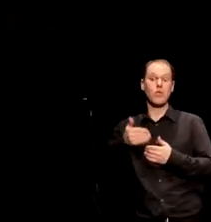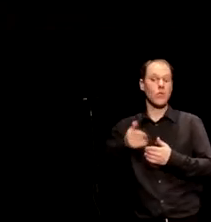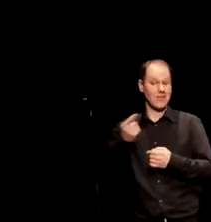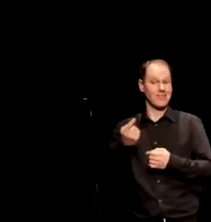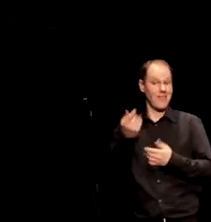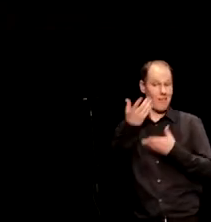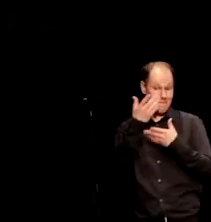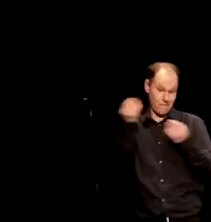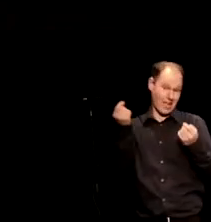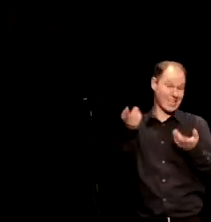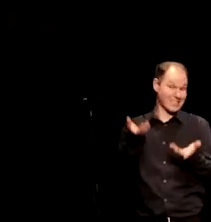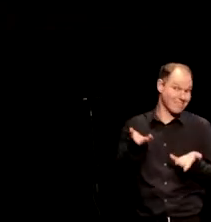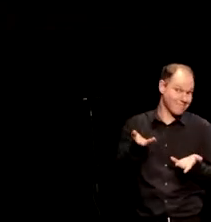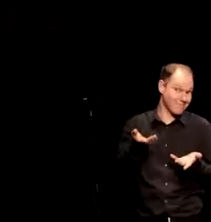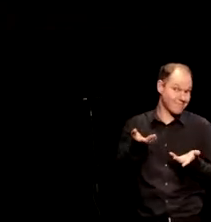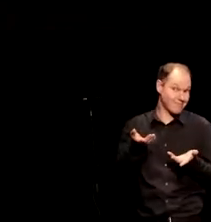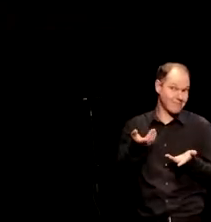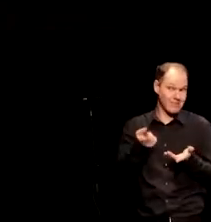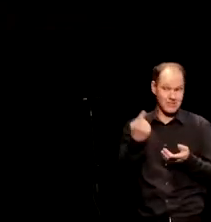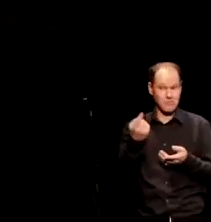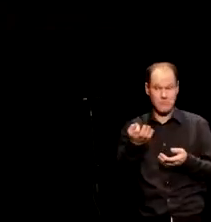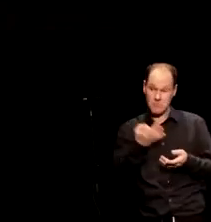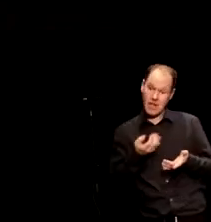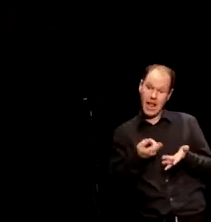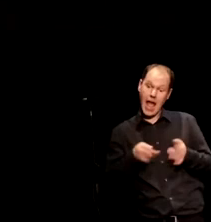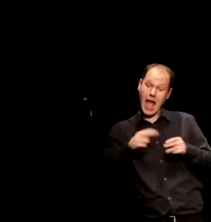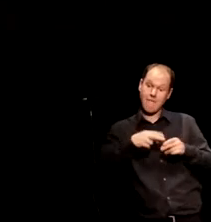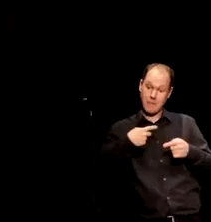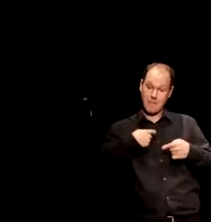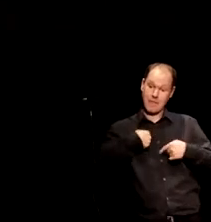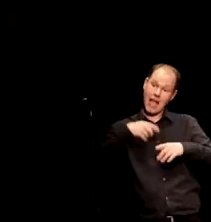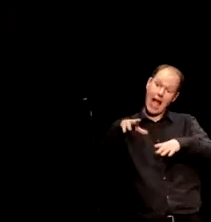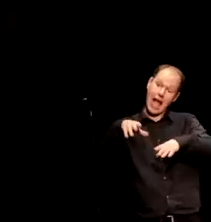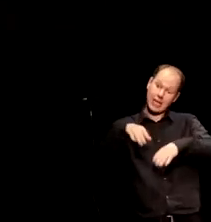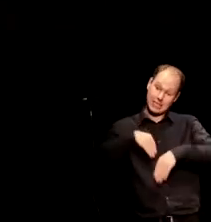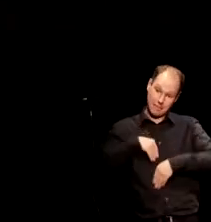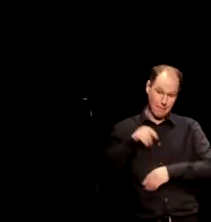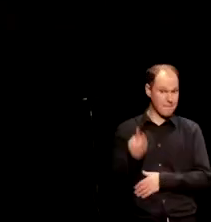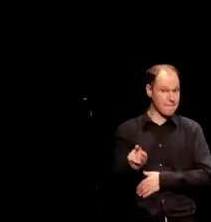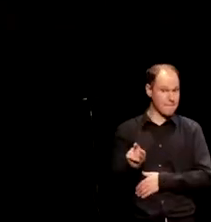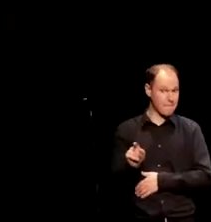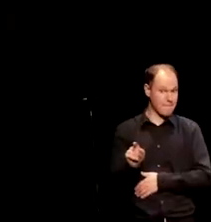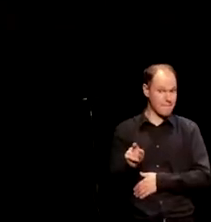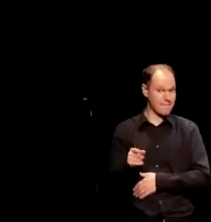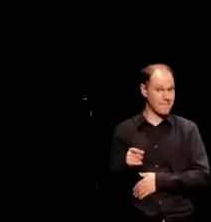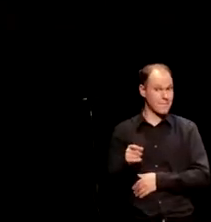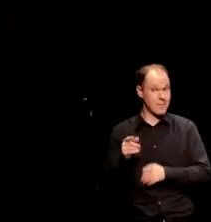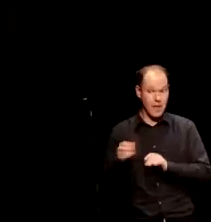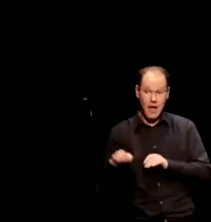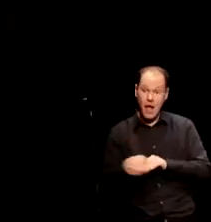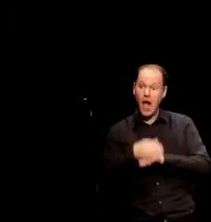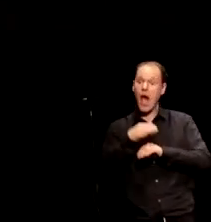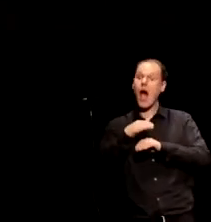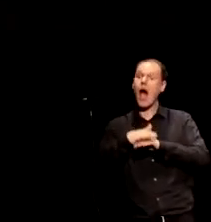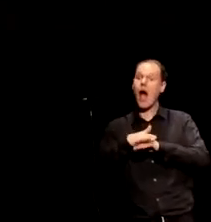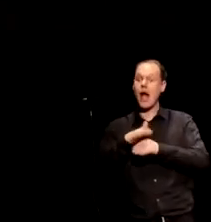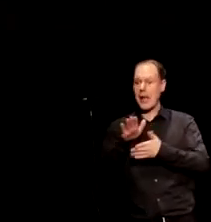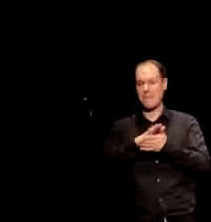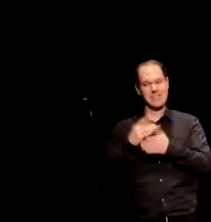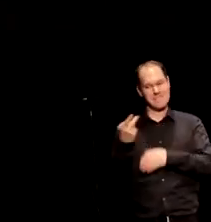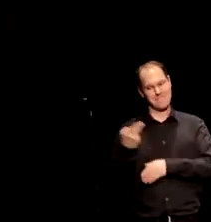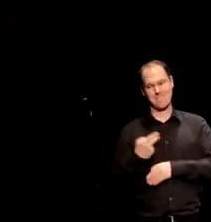soon he would forget that. And were I to accept him in time, he would only remember that I, his wife, was not of his